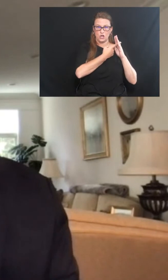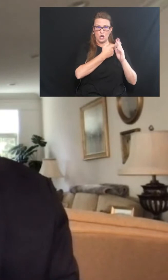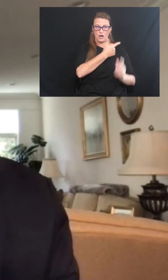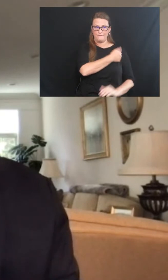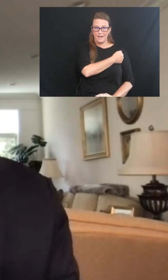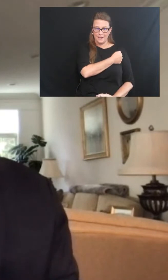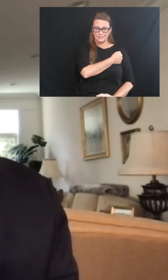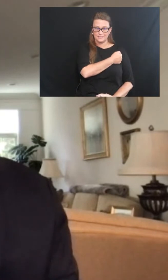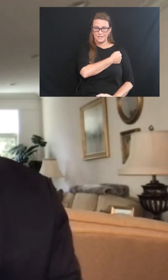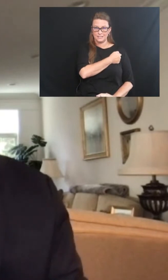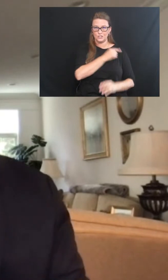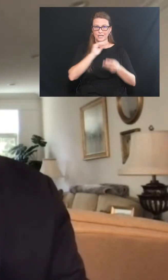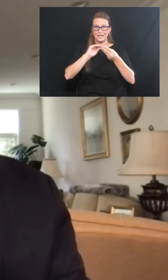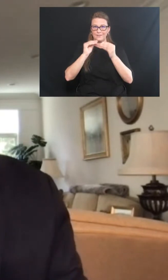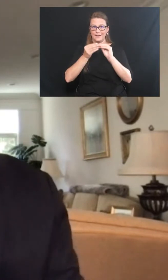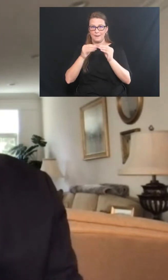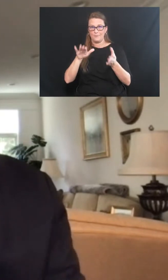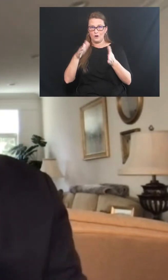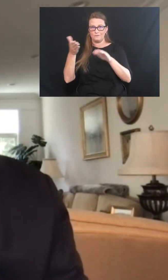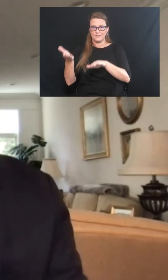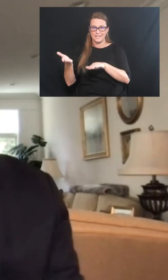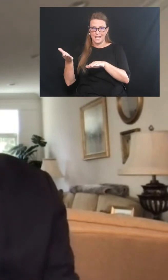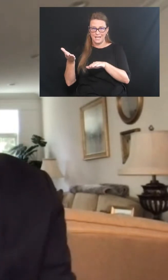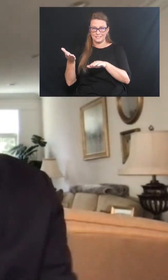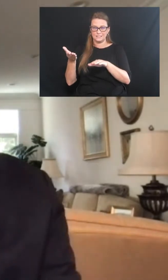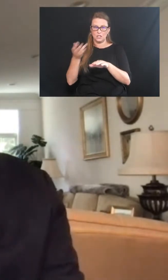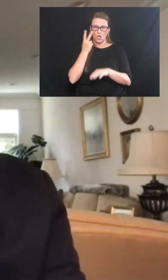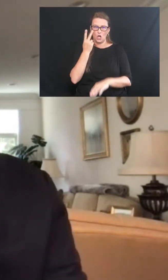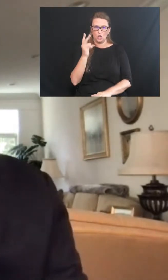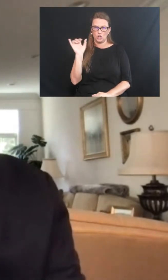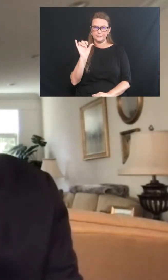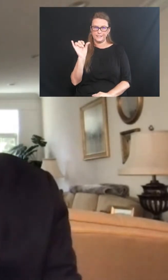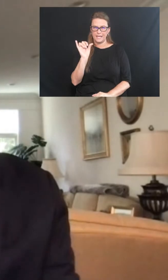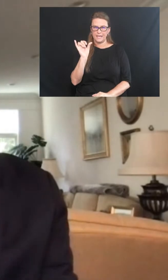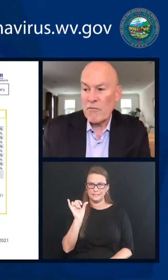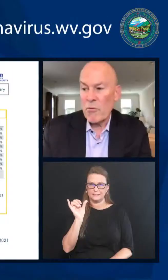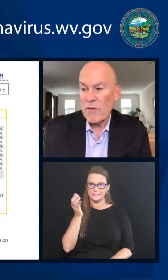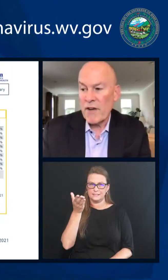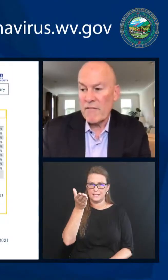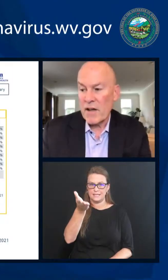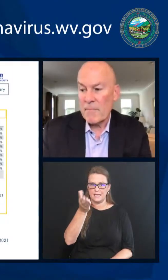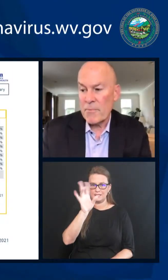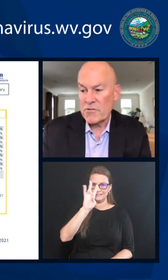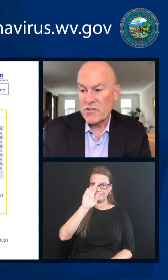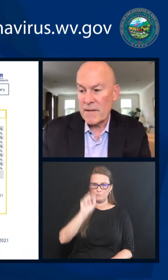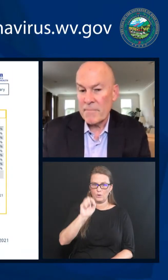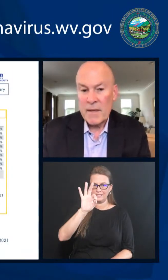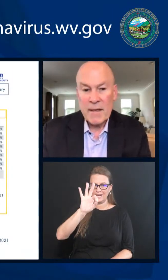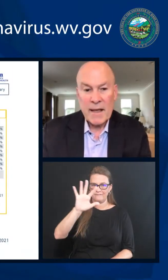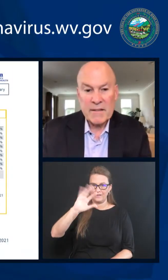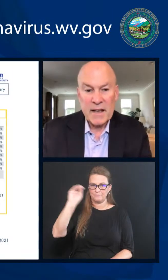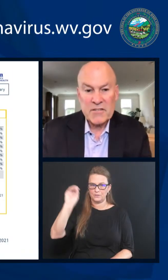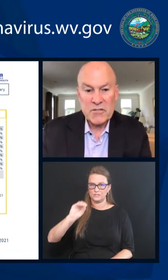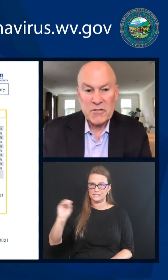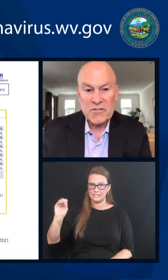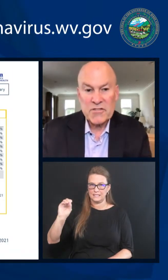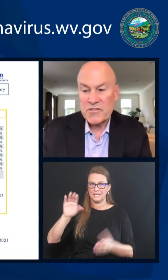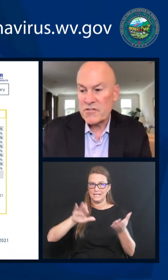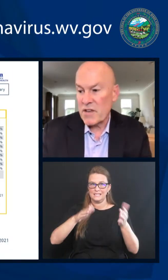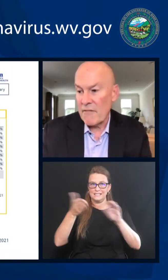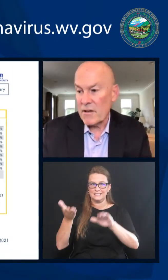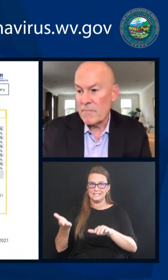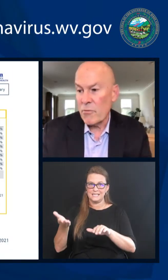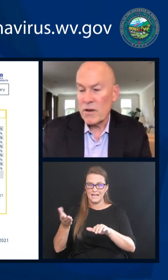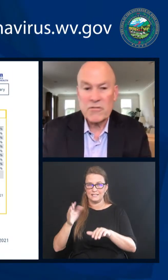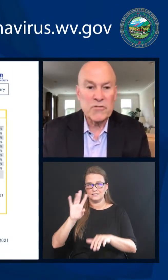and the number of deaths since the start of the vaccination. So it looks like cases are 7.59% and deaths are